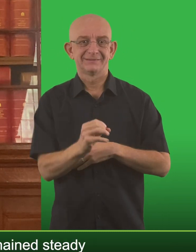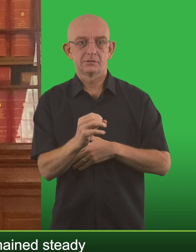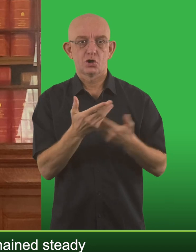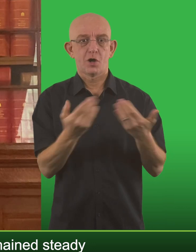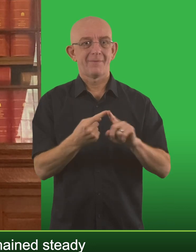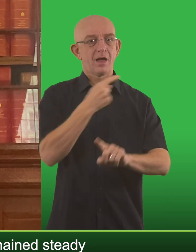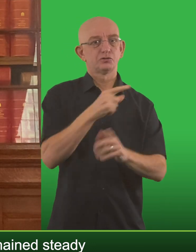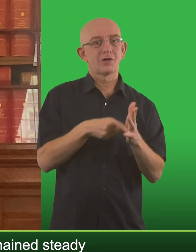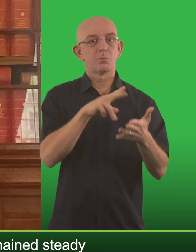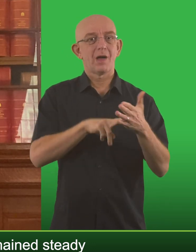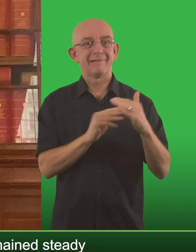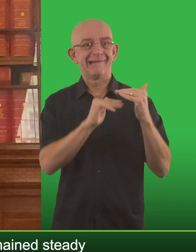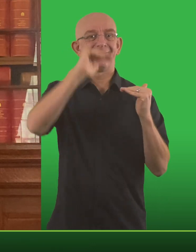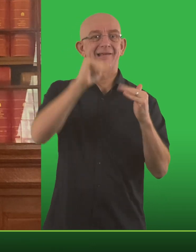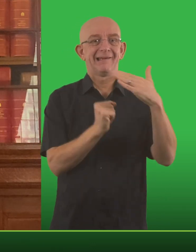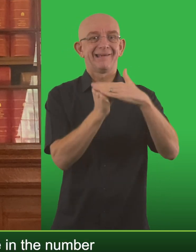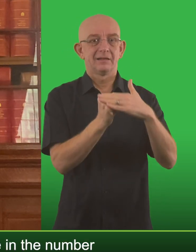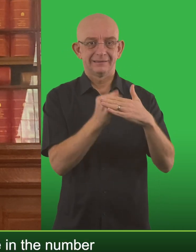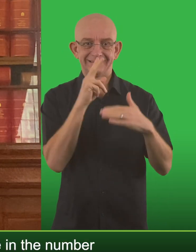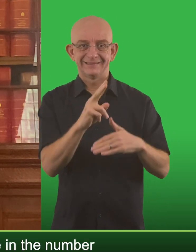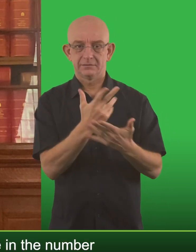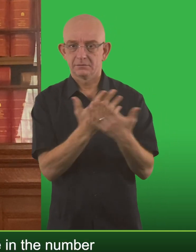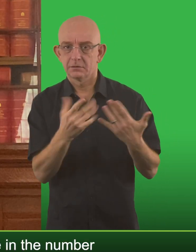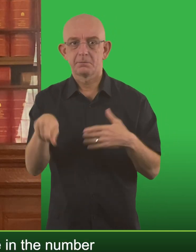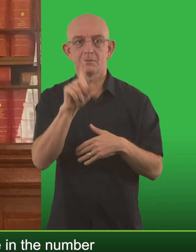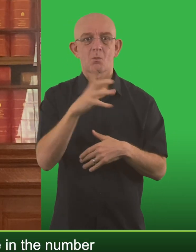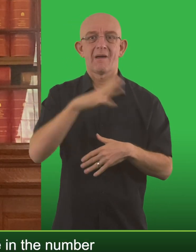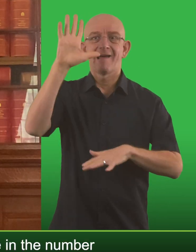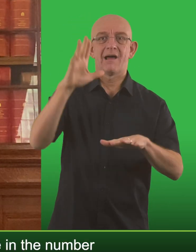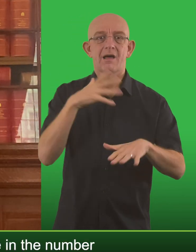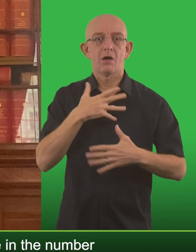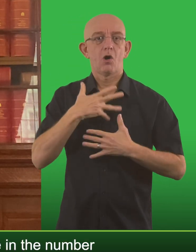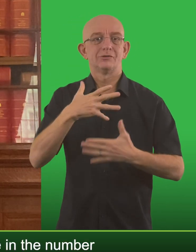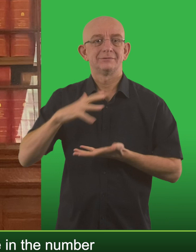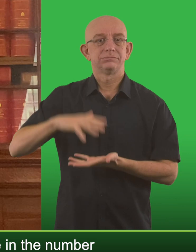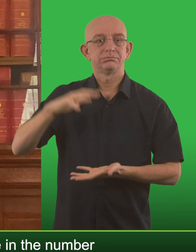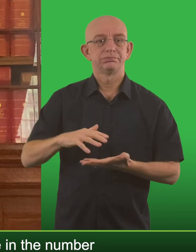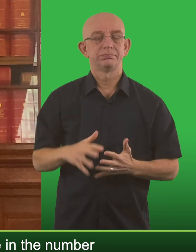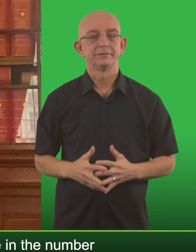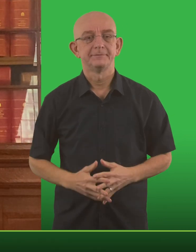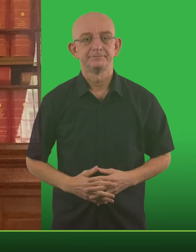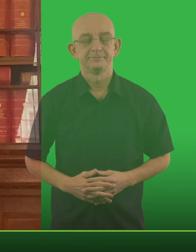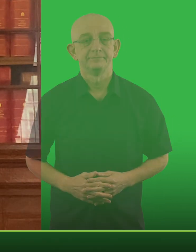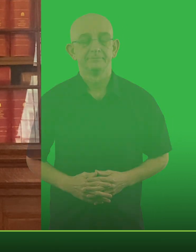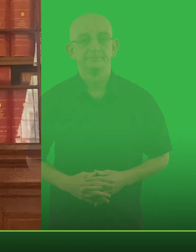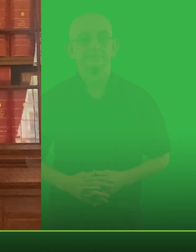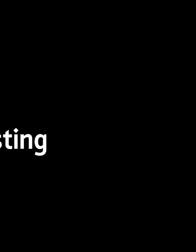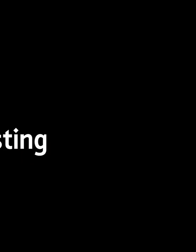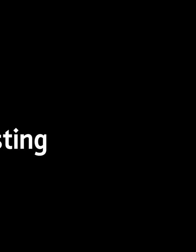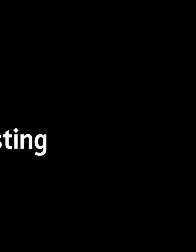around 50% of the previous January peak, but we are seeing a steady rise in the number of people requiring oxygen support.